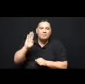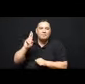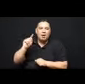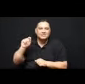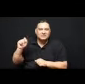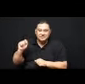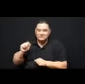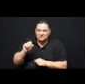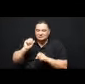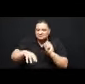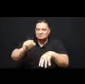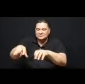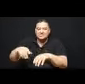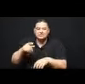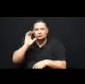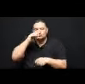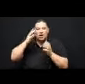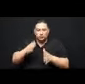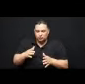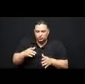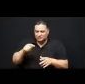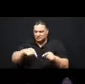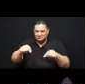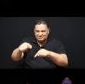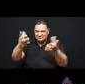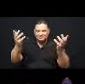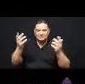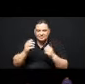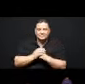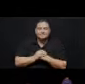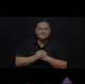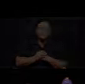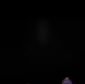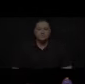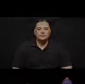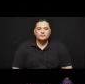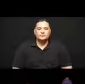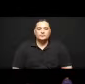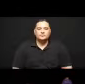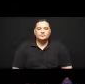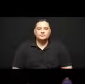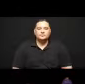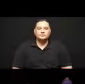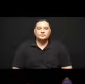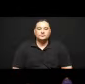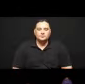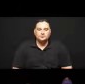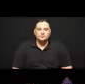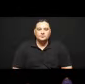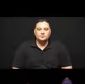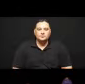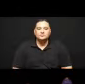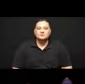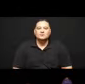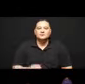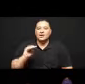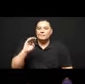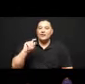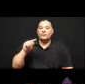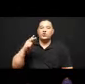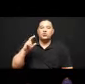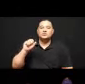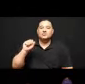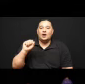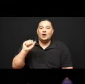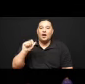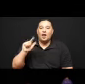that stand tall in the hard pan, like tombstones. Methuselah knows, or ask any one of his